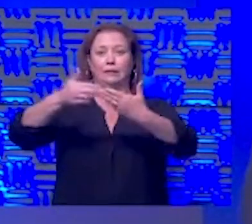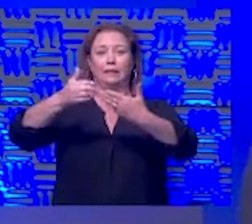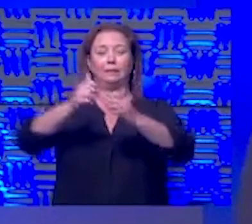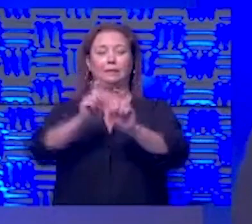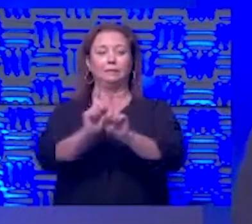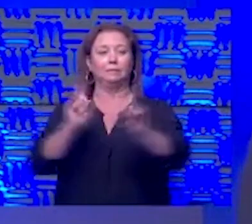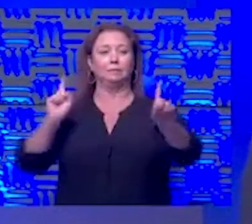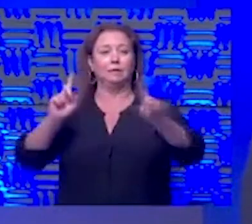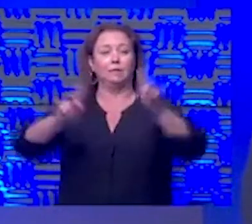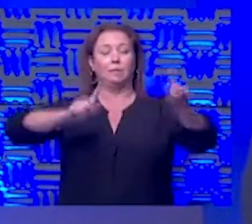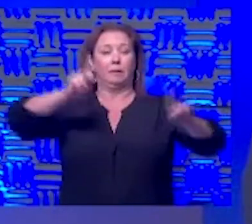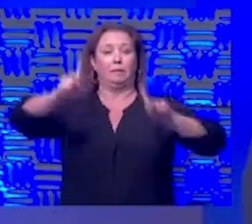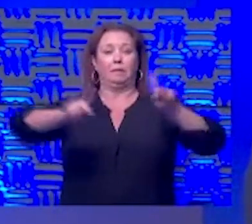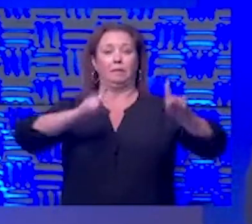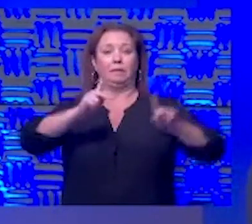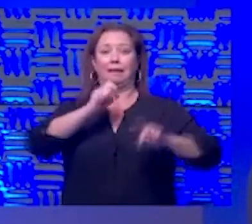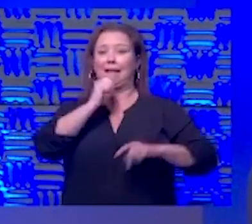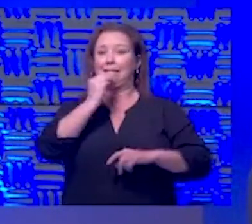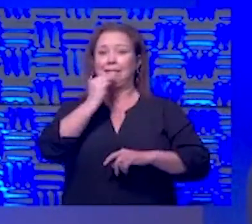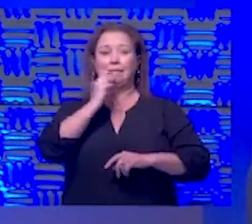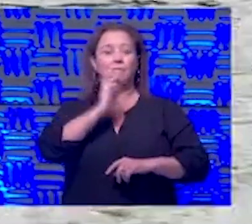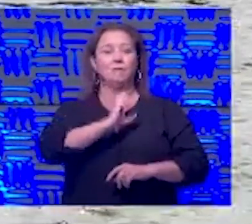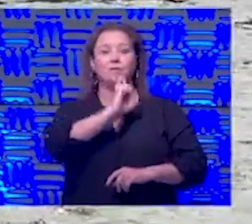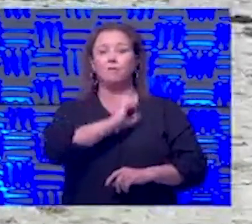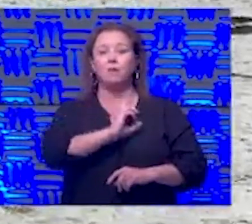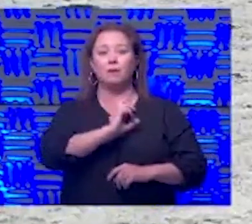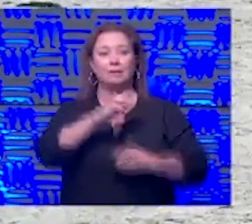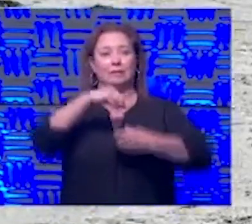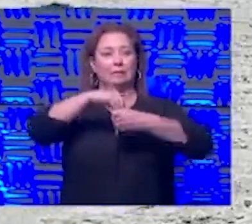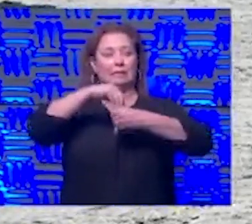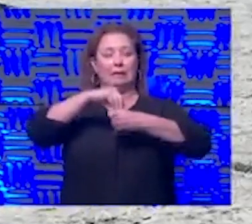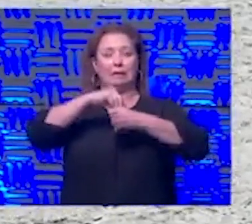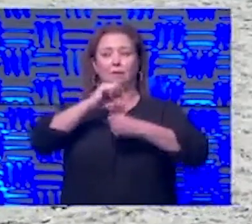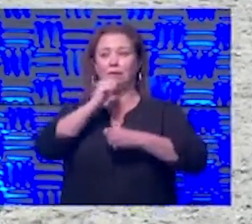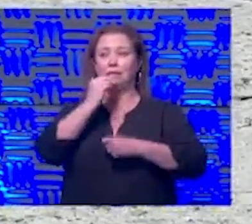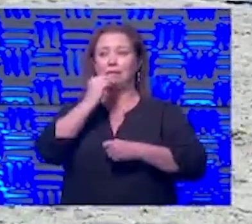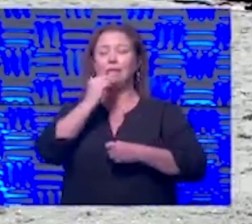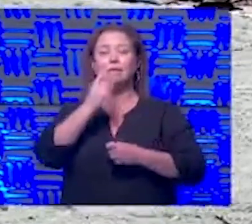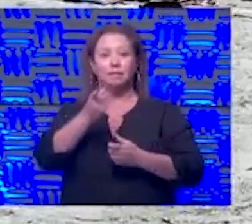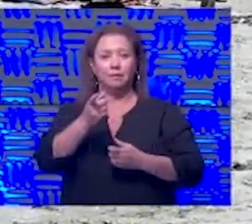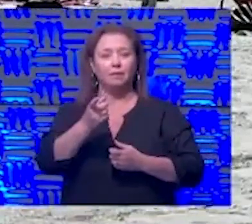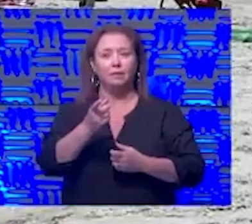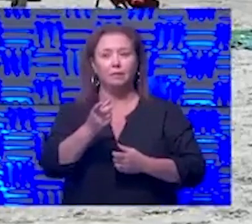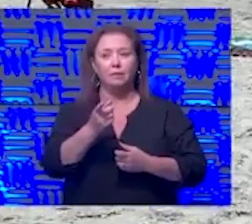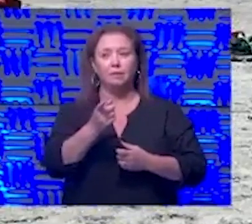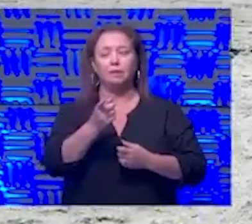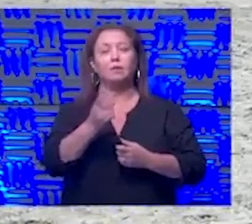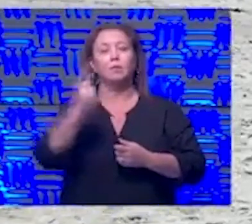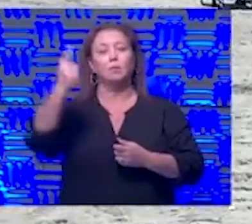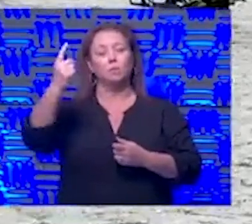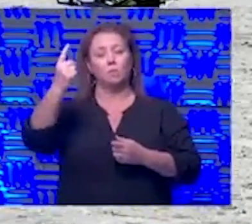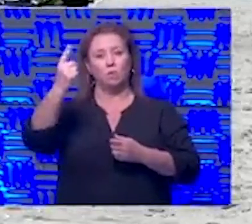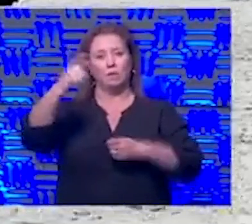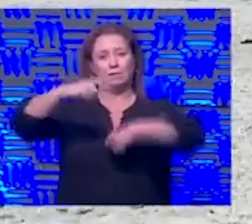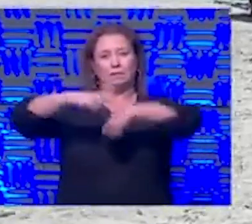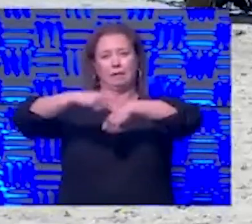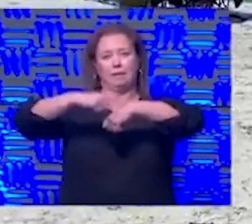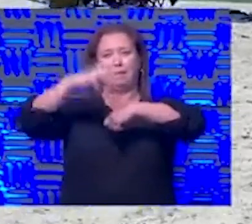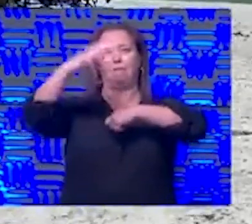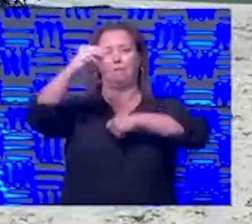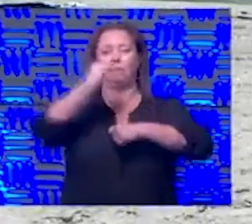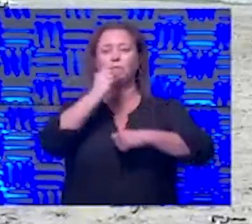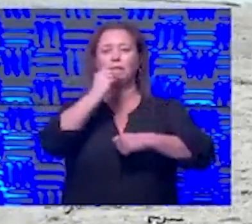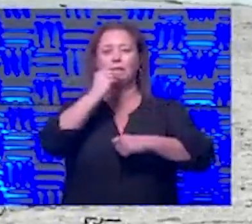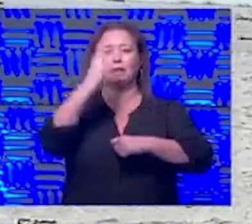from people. Did not eat at a restaurant indoors. There were one time